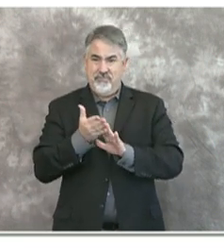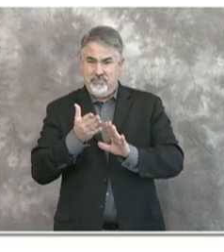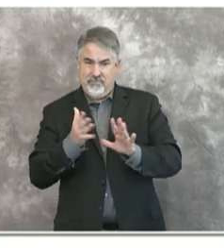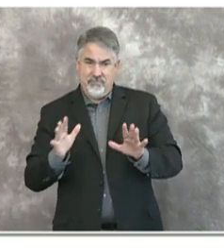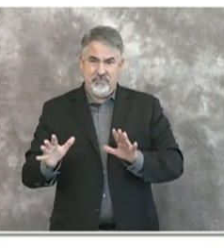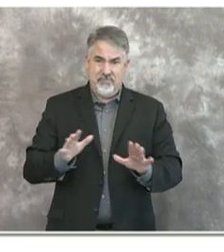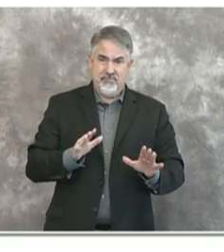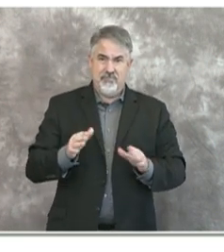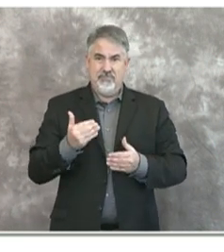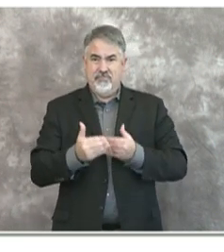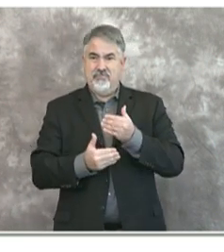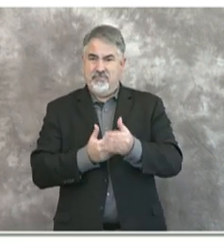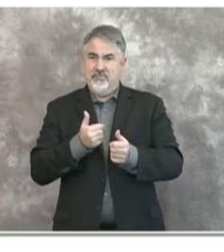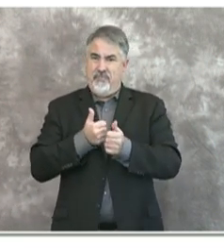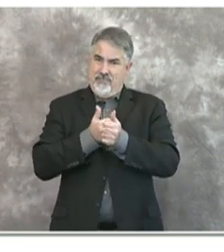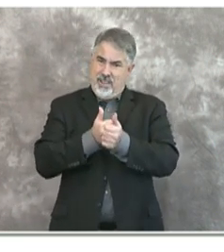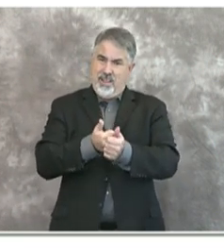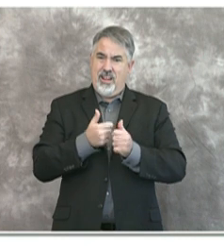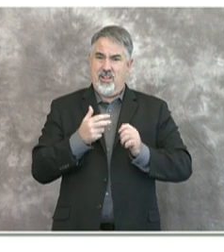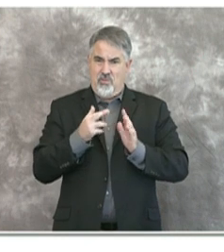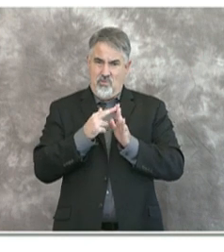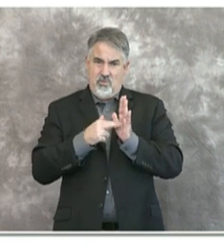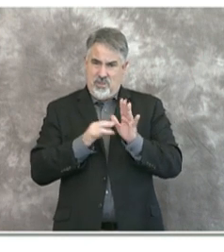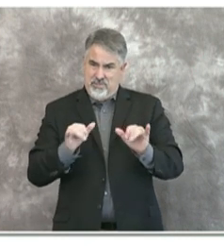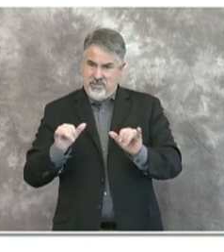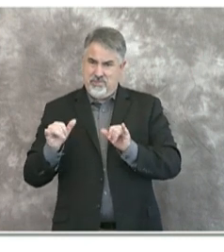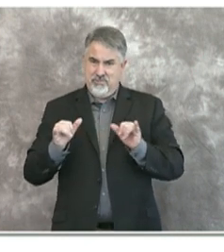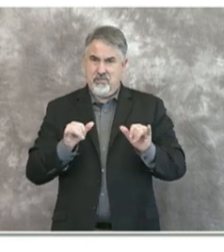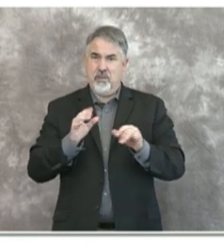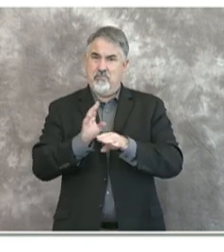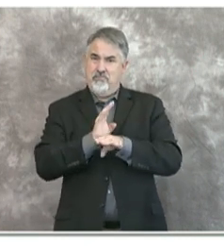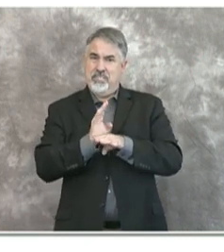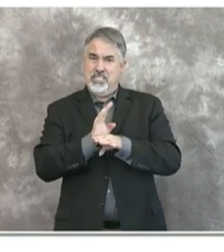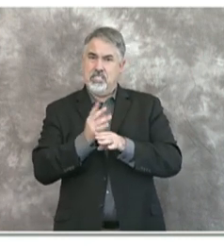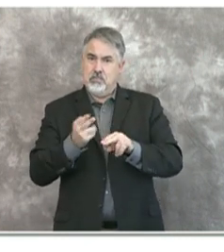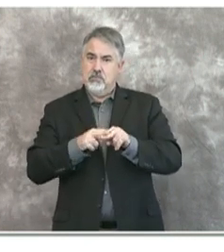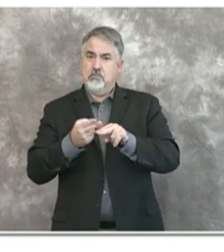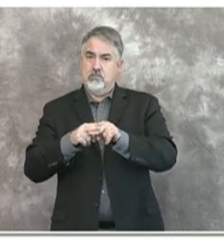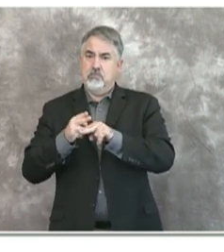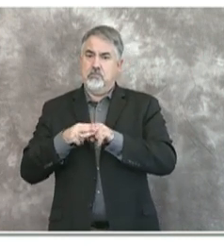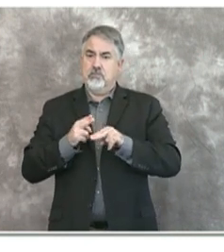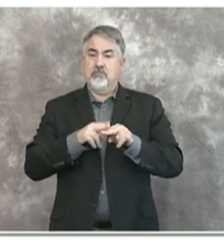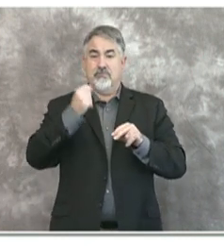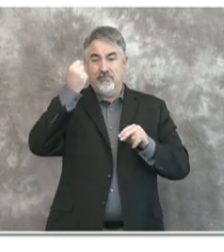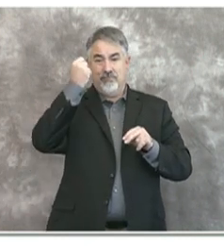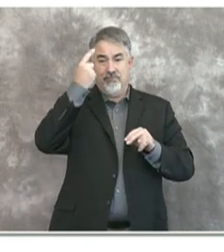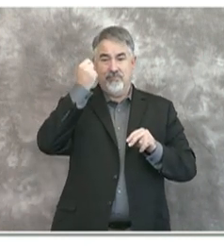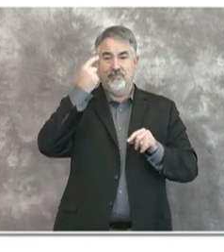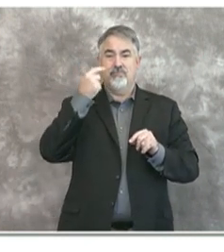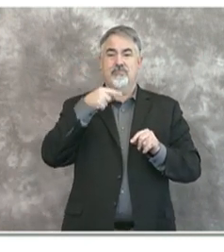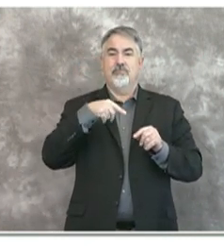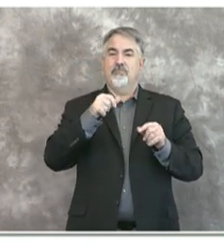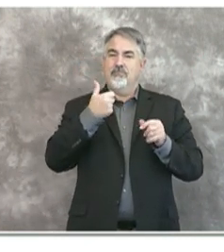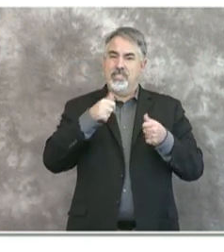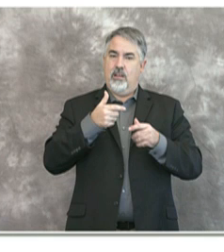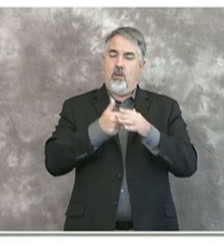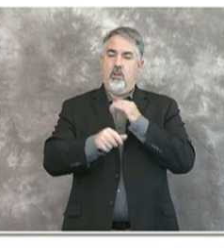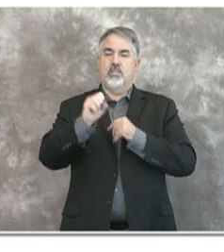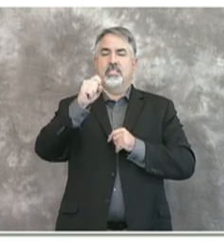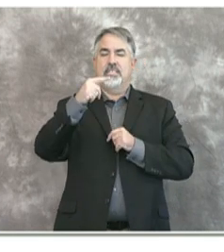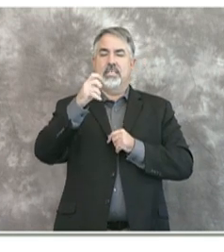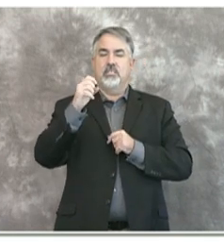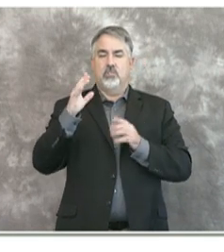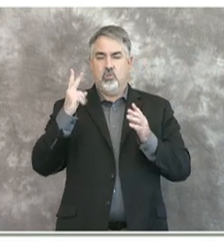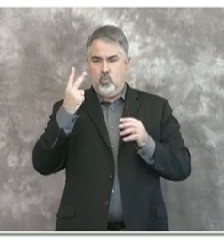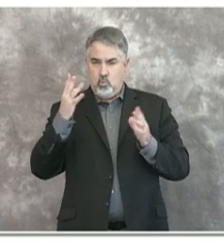into additional entities being open consistent with stage 2. And so these are things that we expect to be coming in